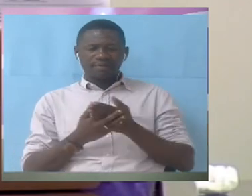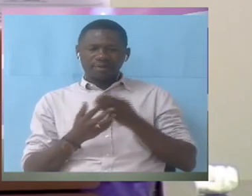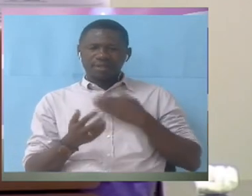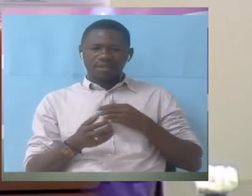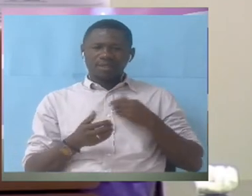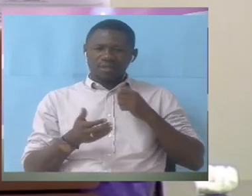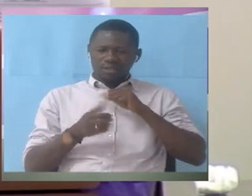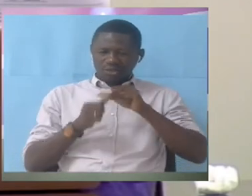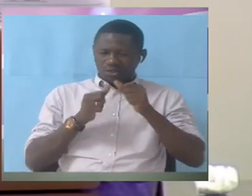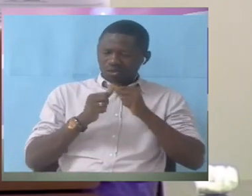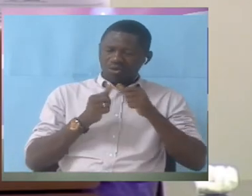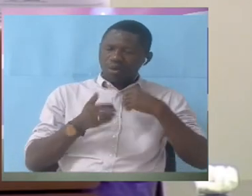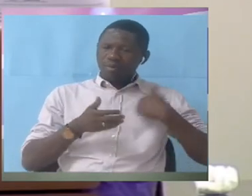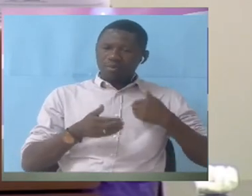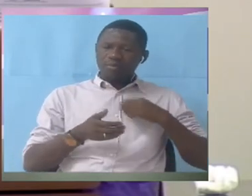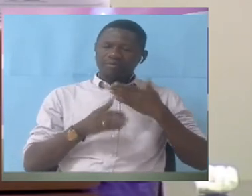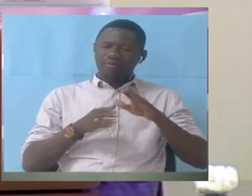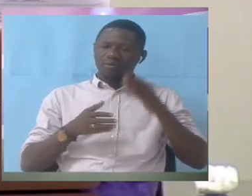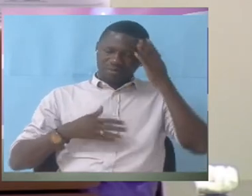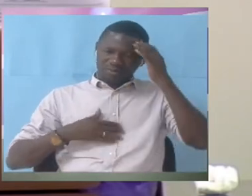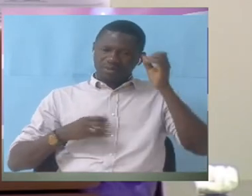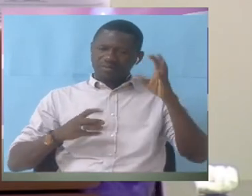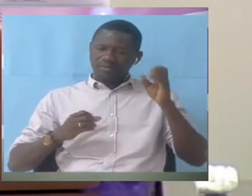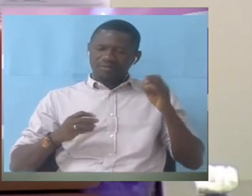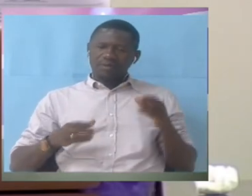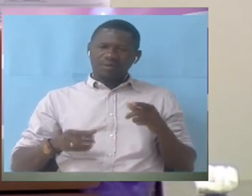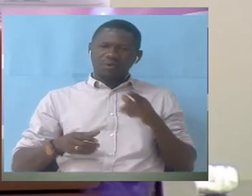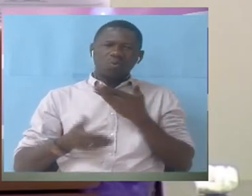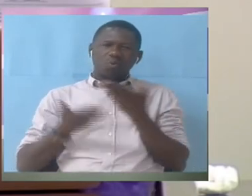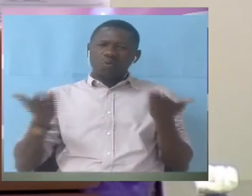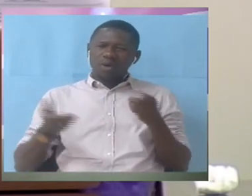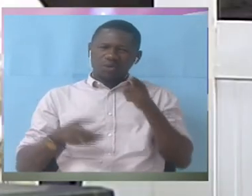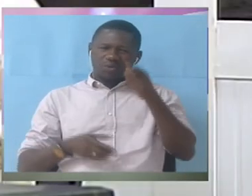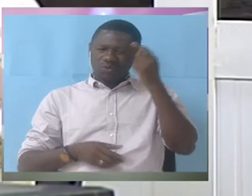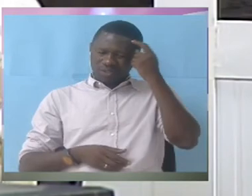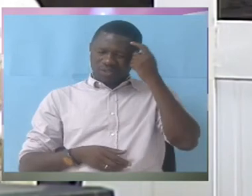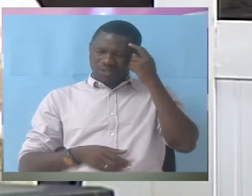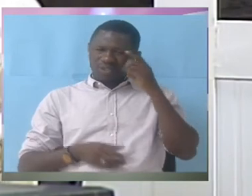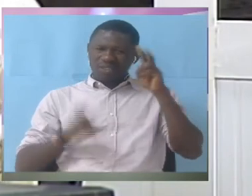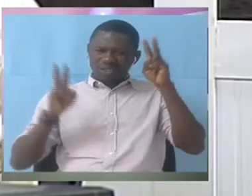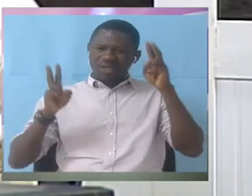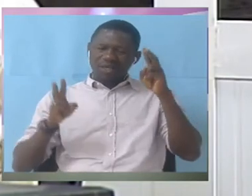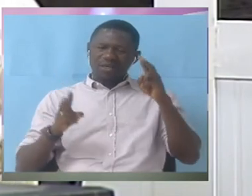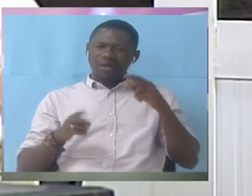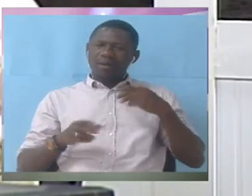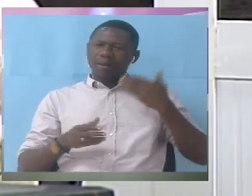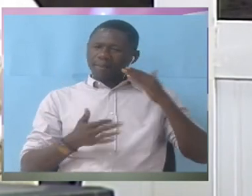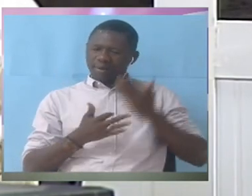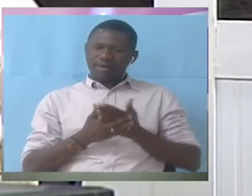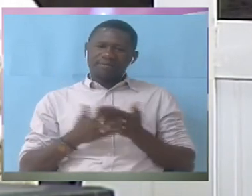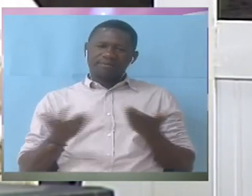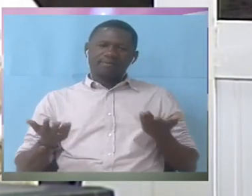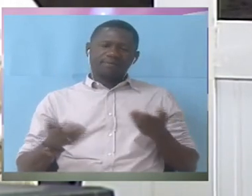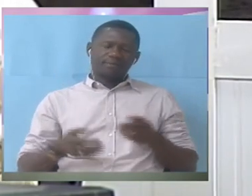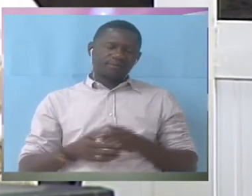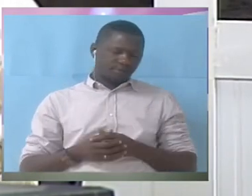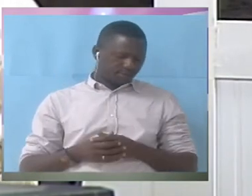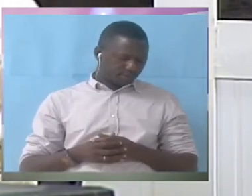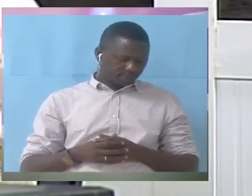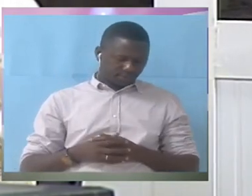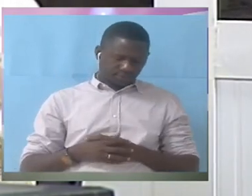of illnesses? Doctor lutax nga la Yaay Jammeh lutax mu gomné mom mën na faj nit